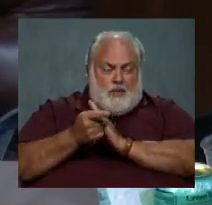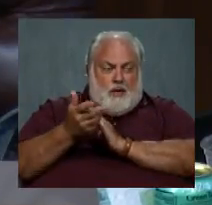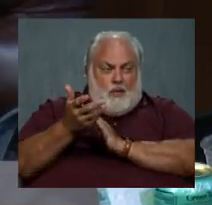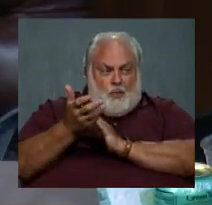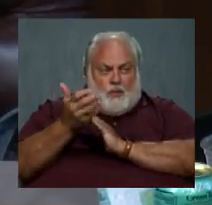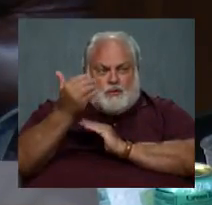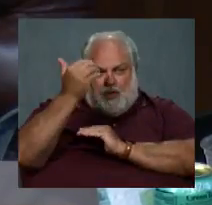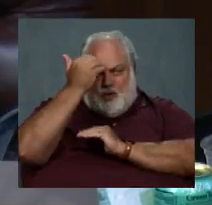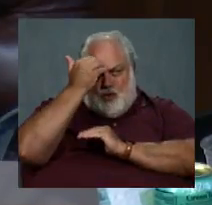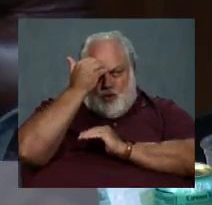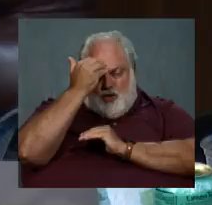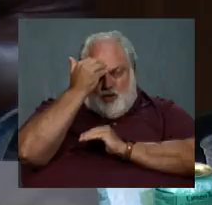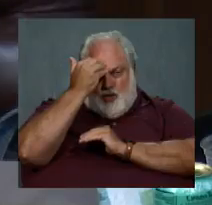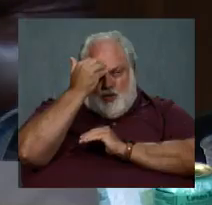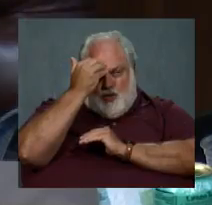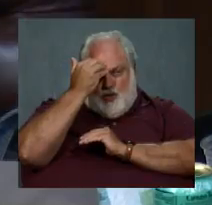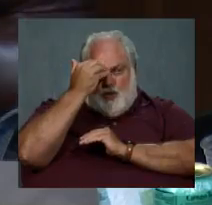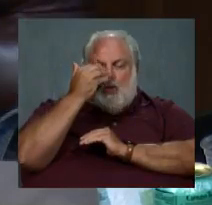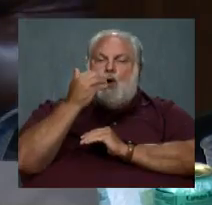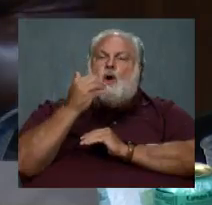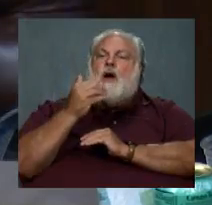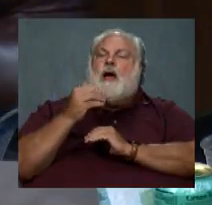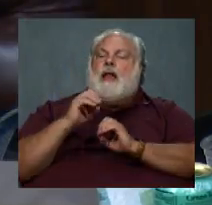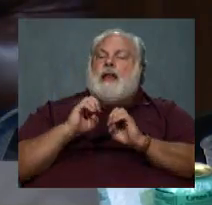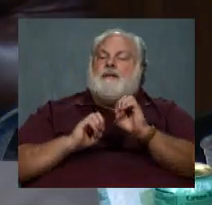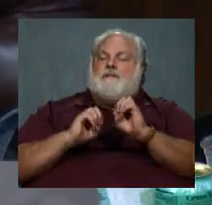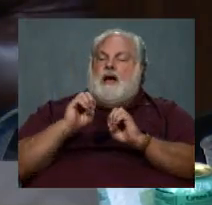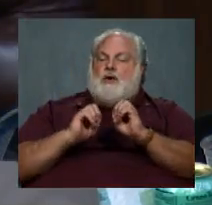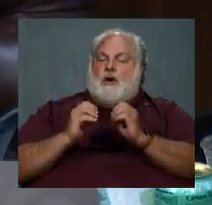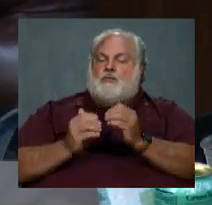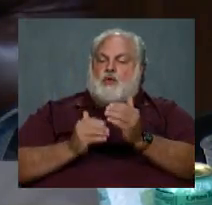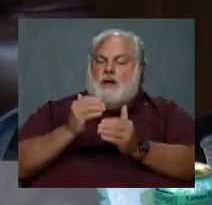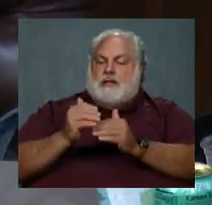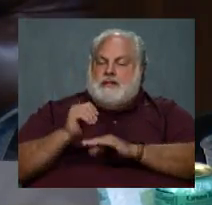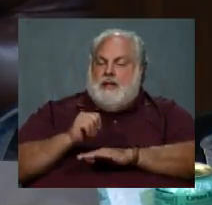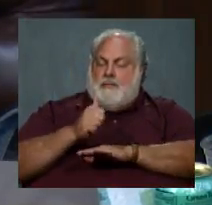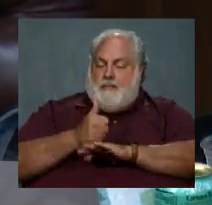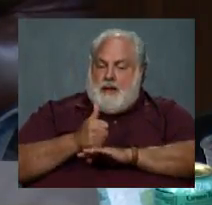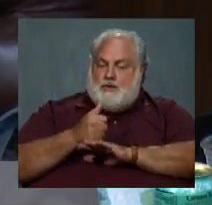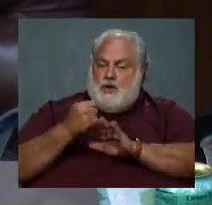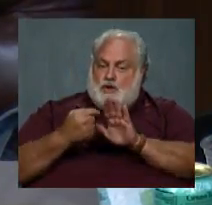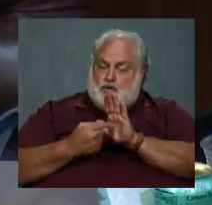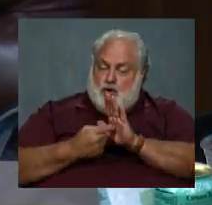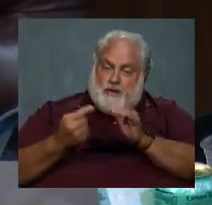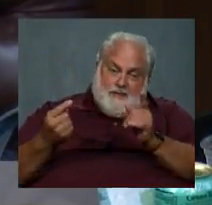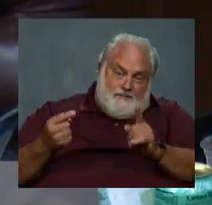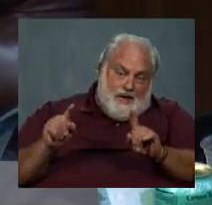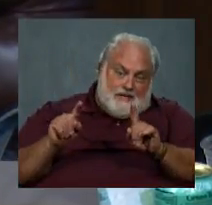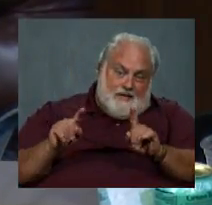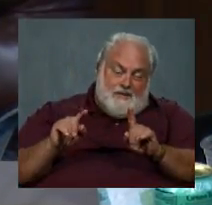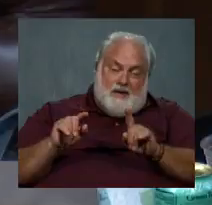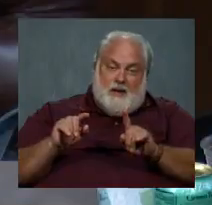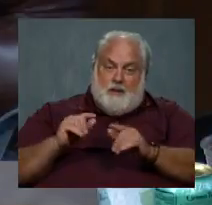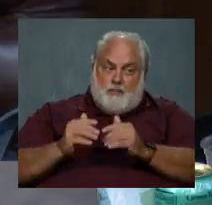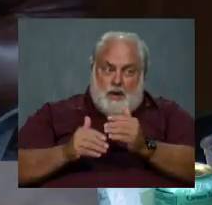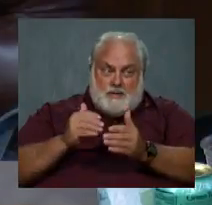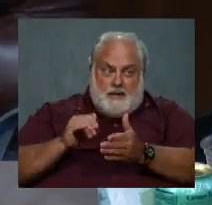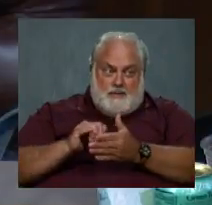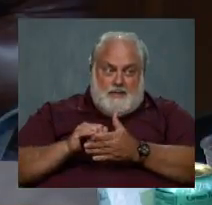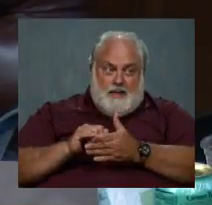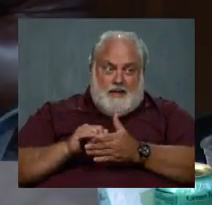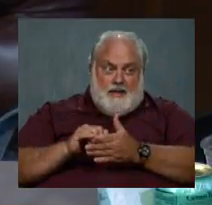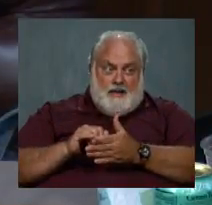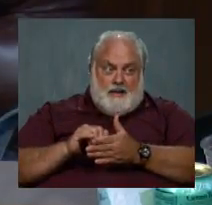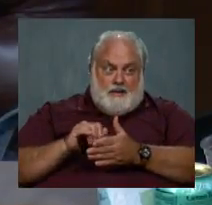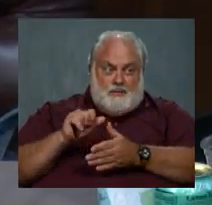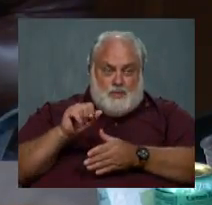we fund them or support them, we like to know what kind of evaluation mechanism they have in place to show the effectiveness of what they're doing. And Mayor, board members, I'm not